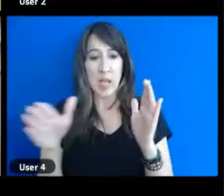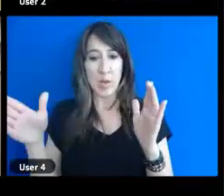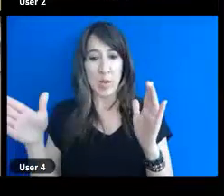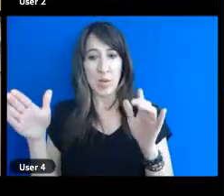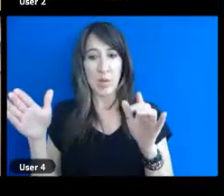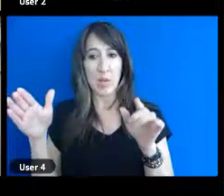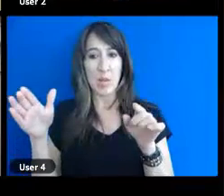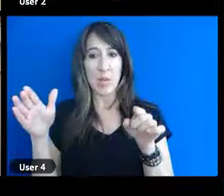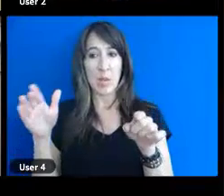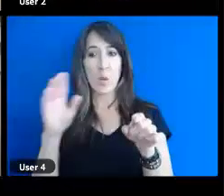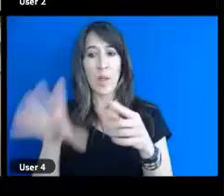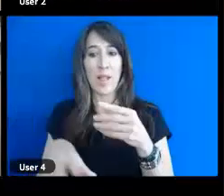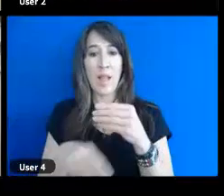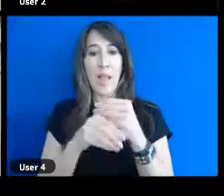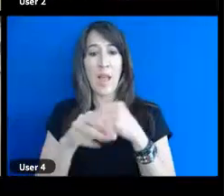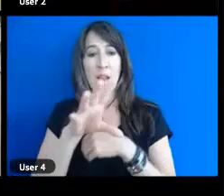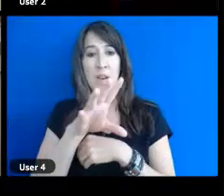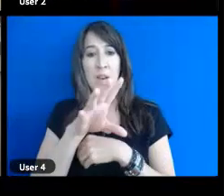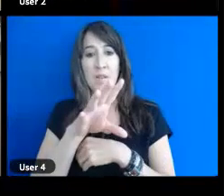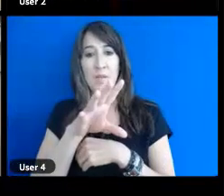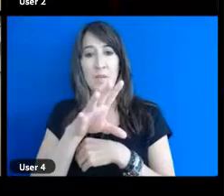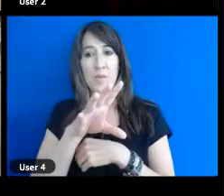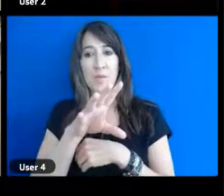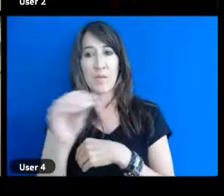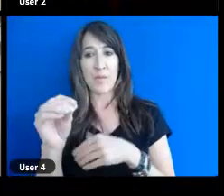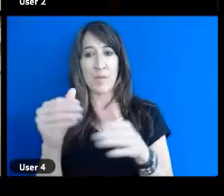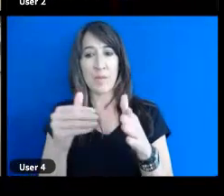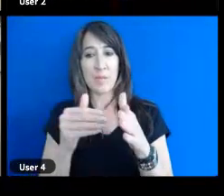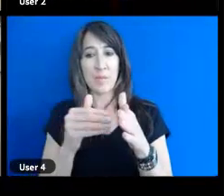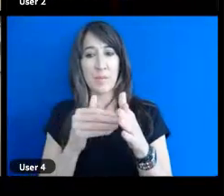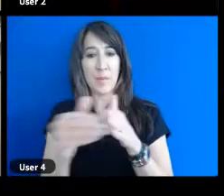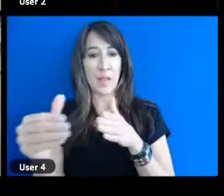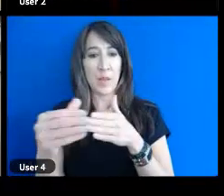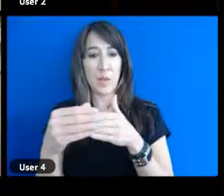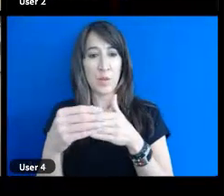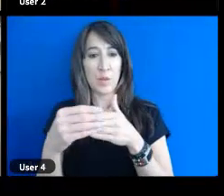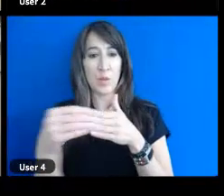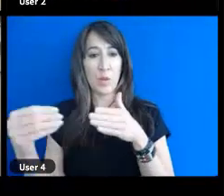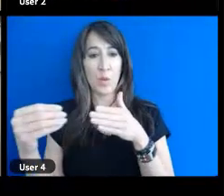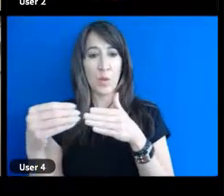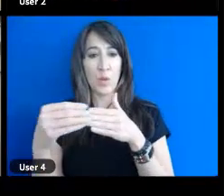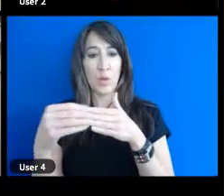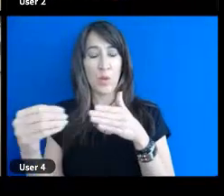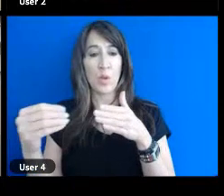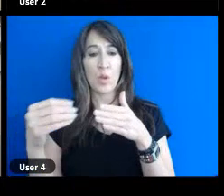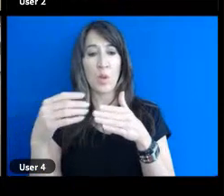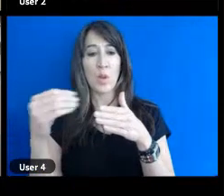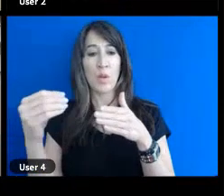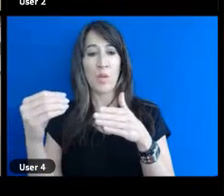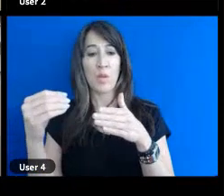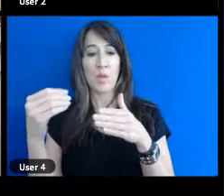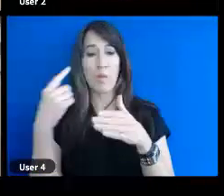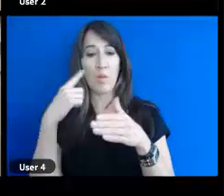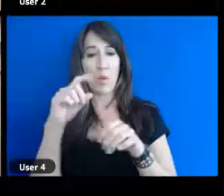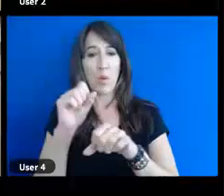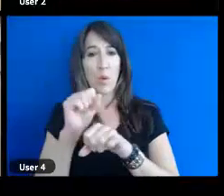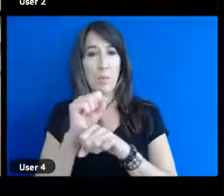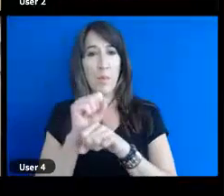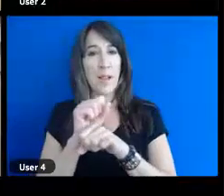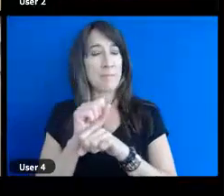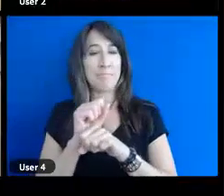added to the opportunity fund, which helps businesses and employees become